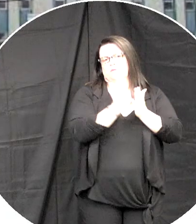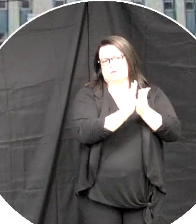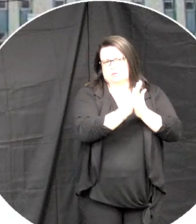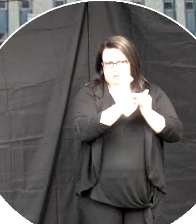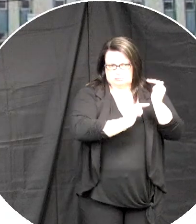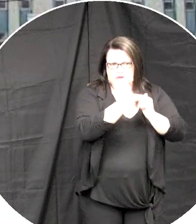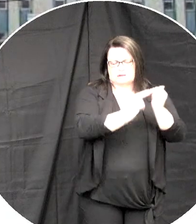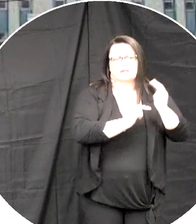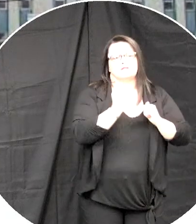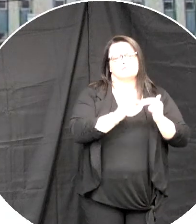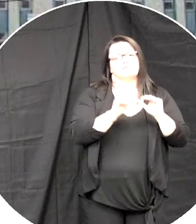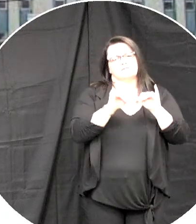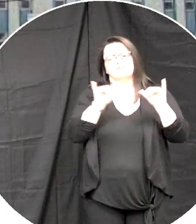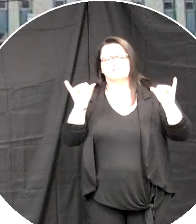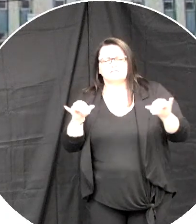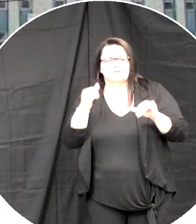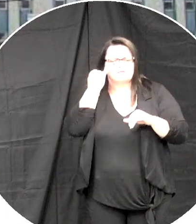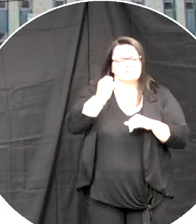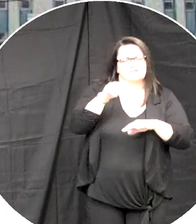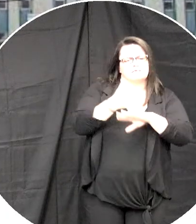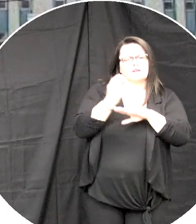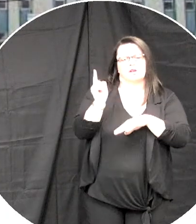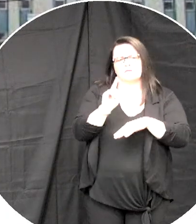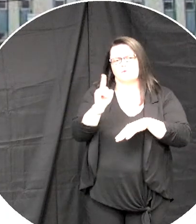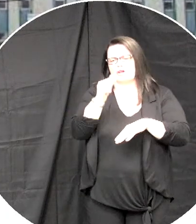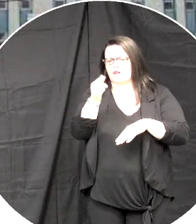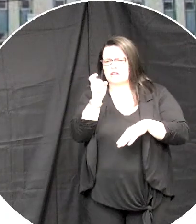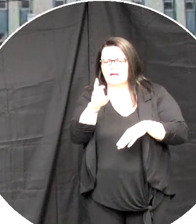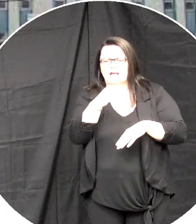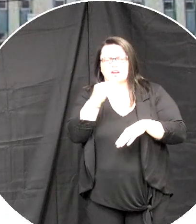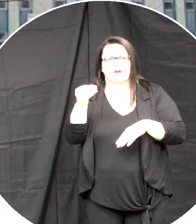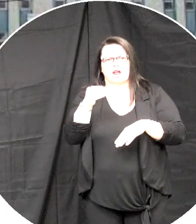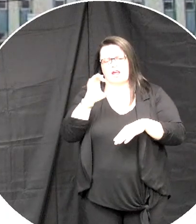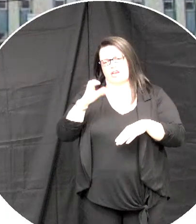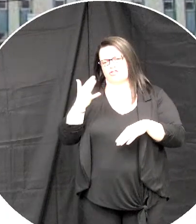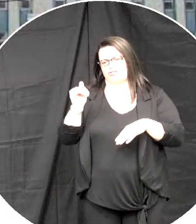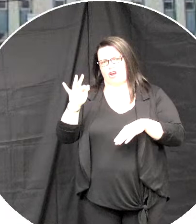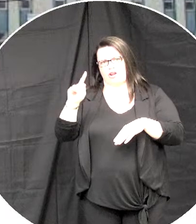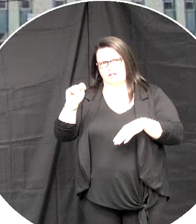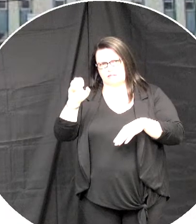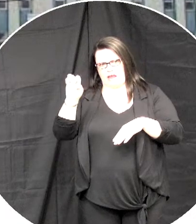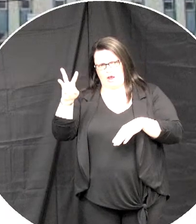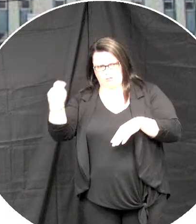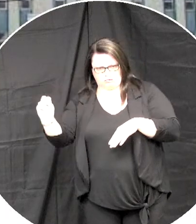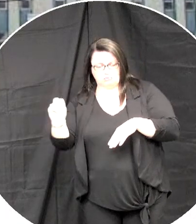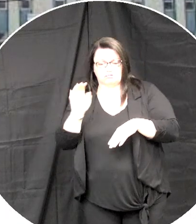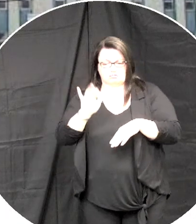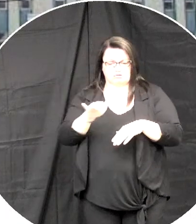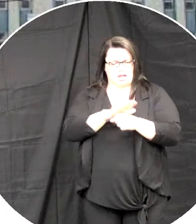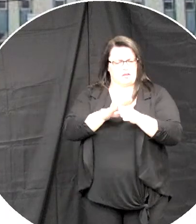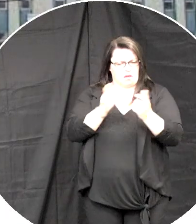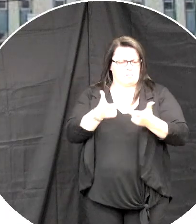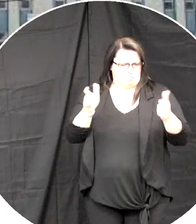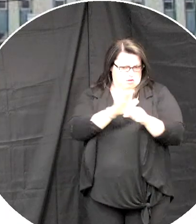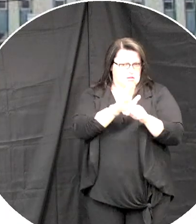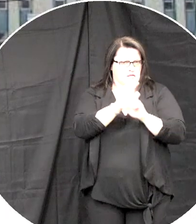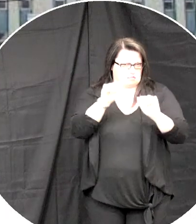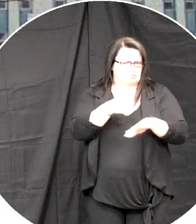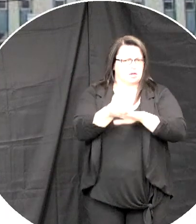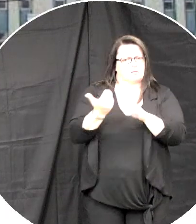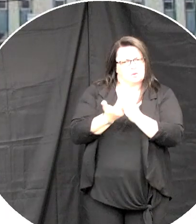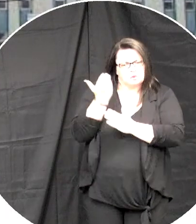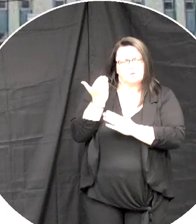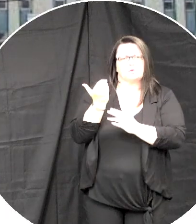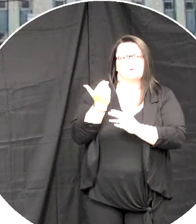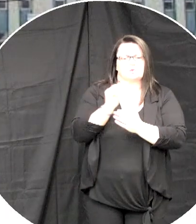used in Charlottetown and Gander. The site is large enough to accommodate existing and new school currently, with the old school